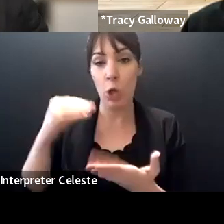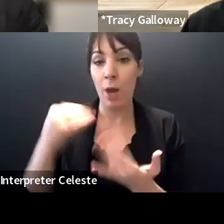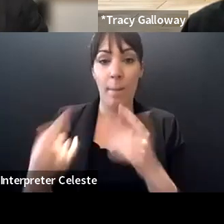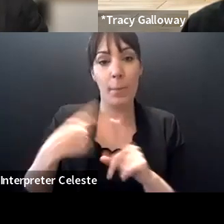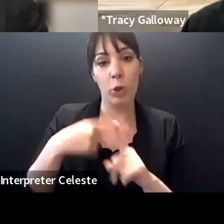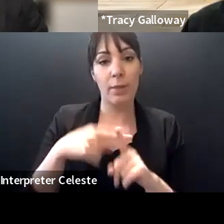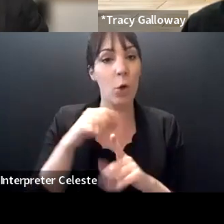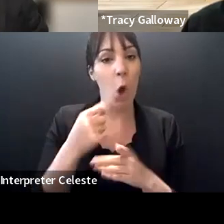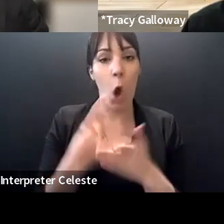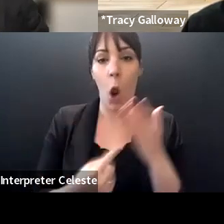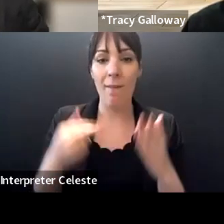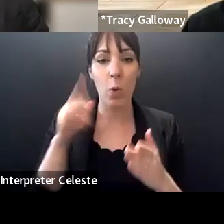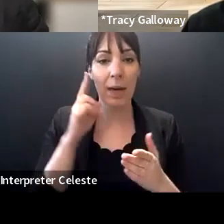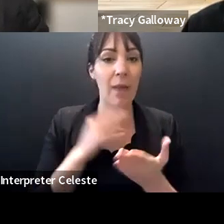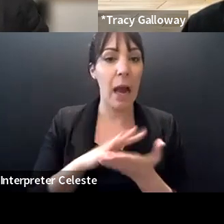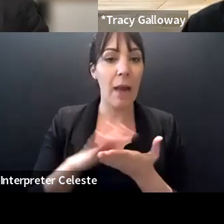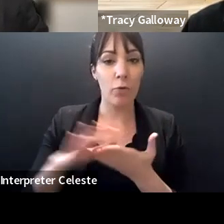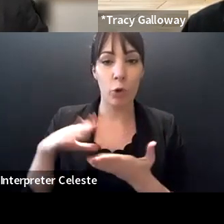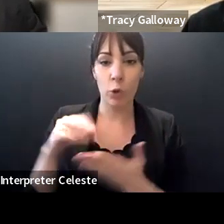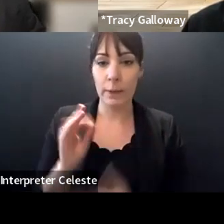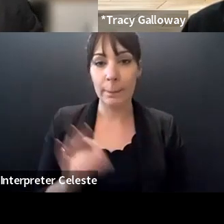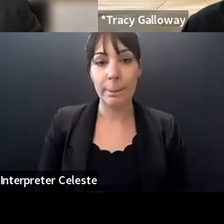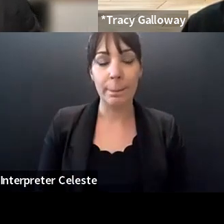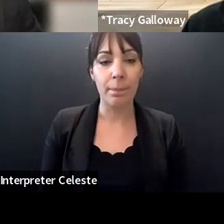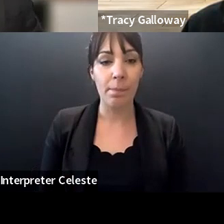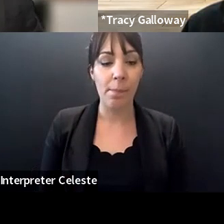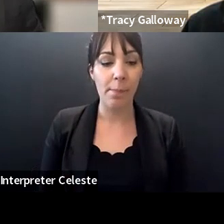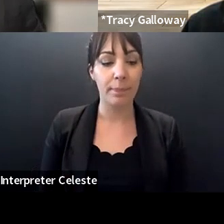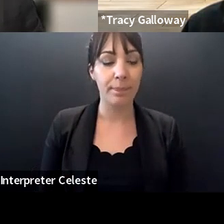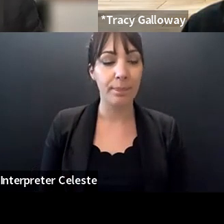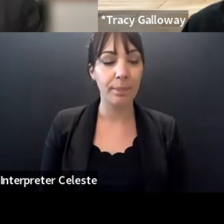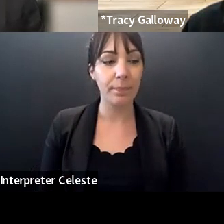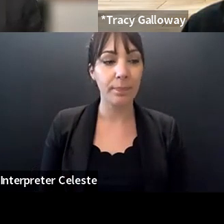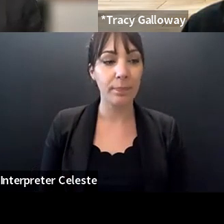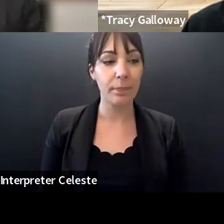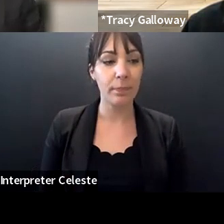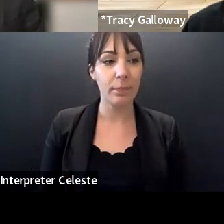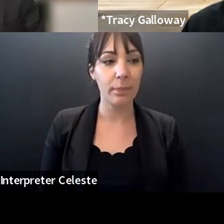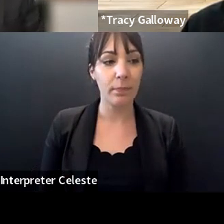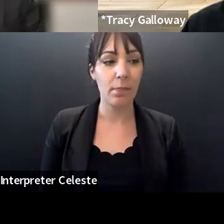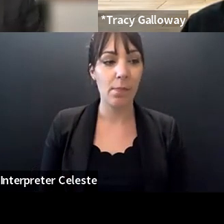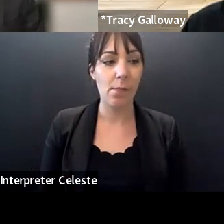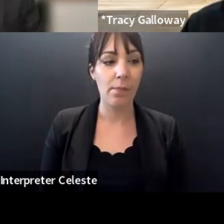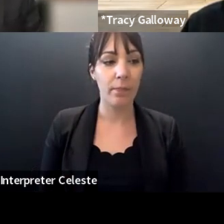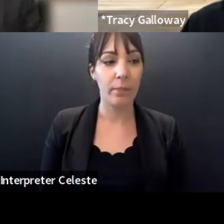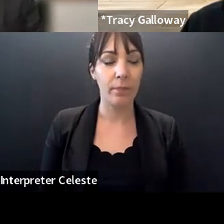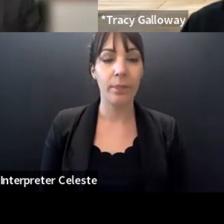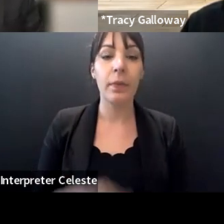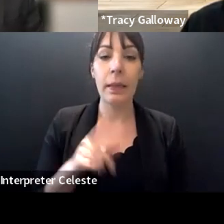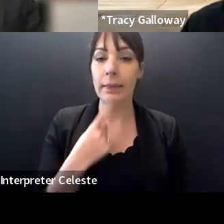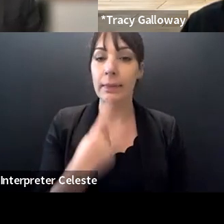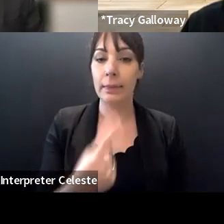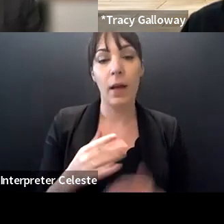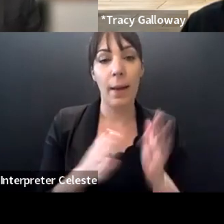positive. They tend to refer to it as like a social platform like Facebook or Instagram, where they